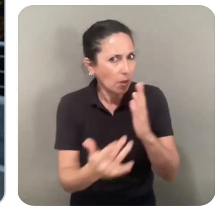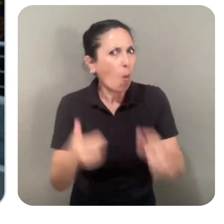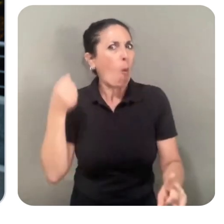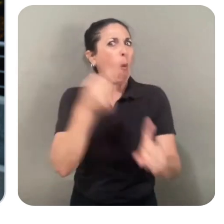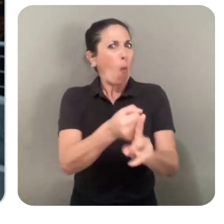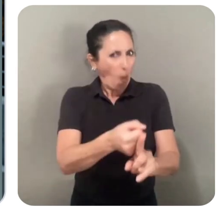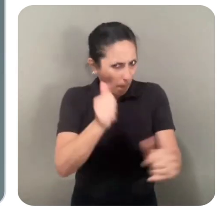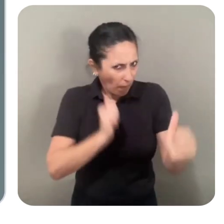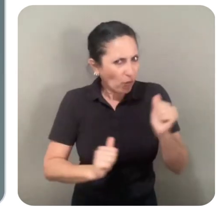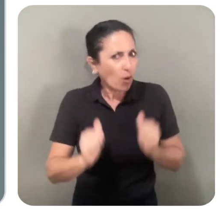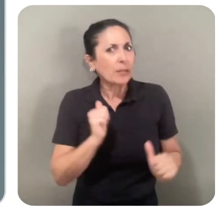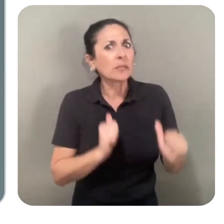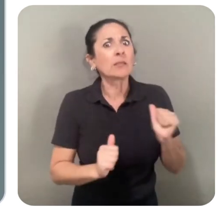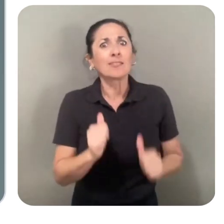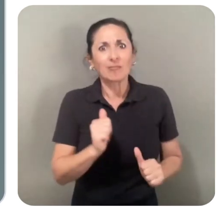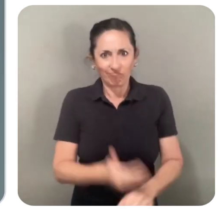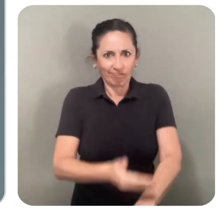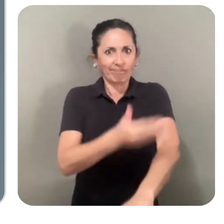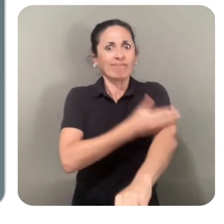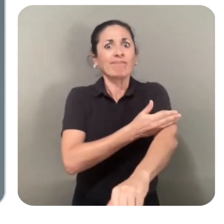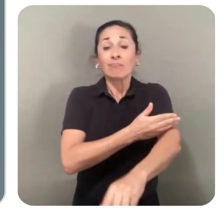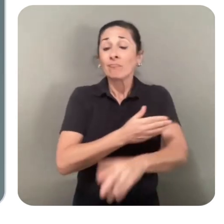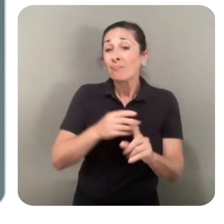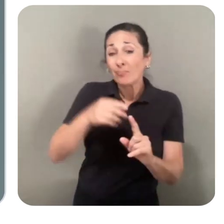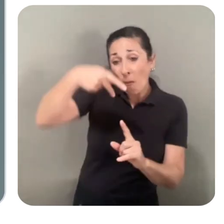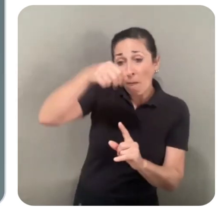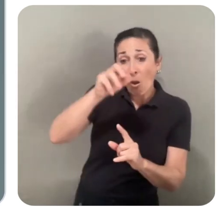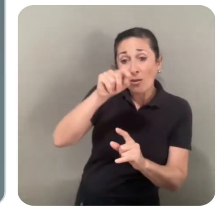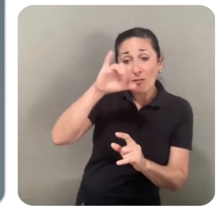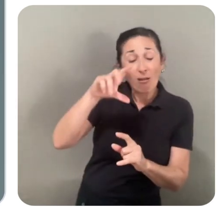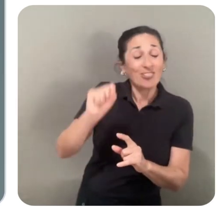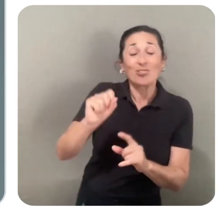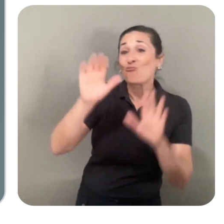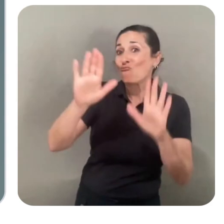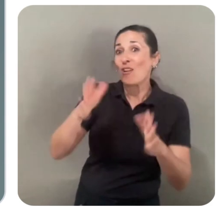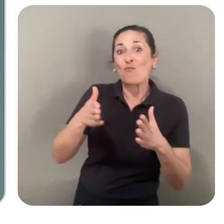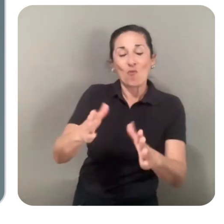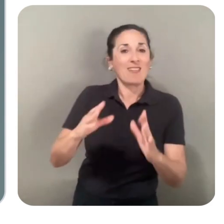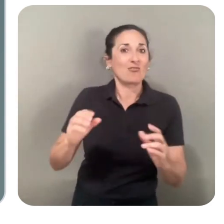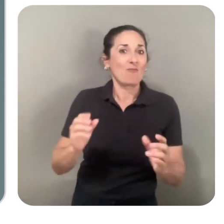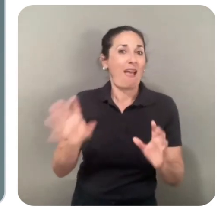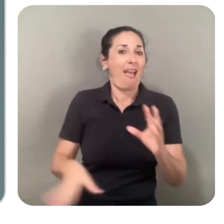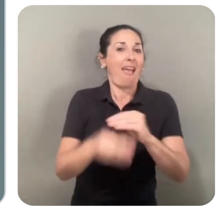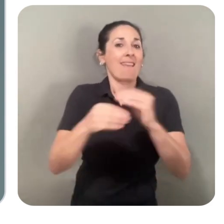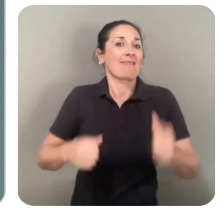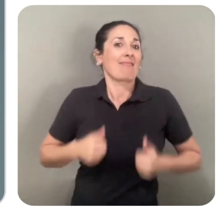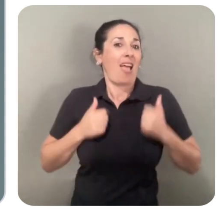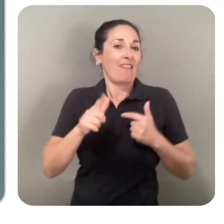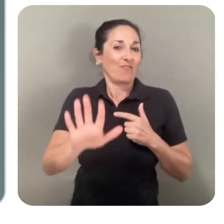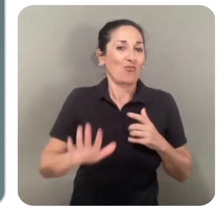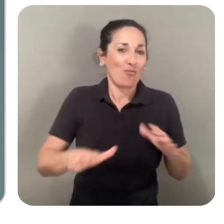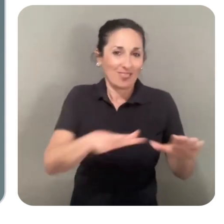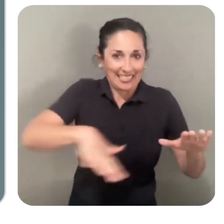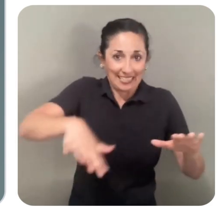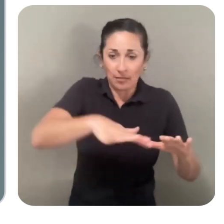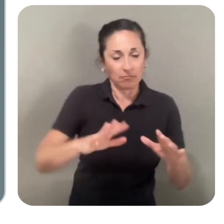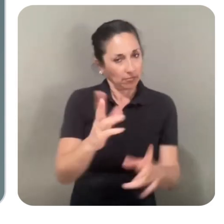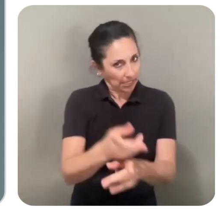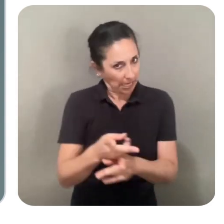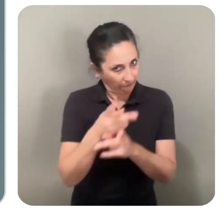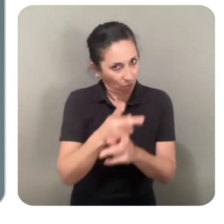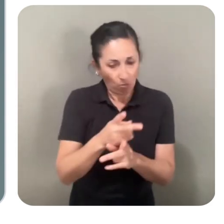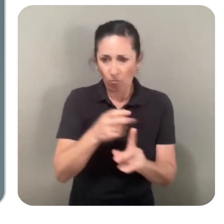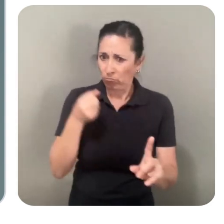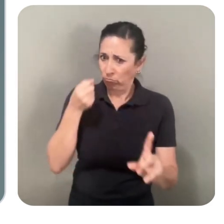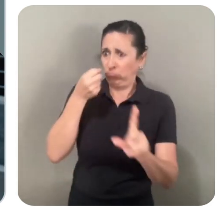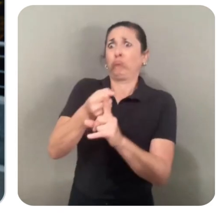impact. Particles are a great way to add life to your scene, but make sure you use them carefully, as they can also quickly